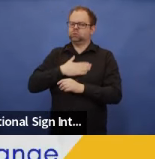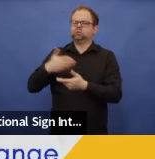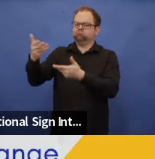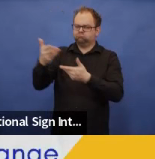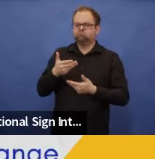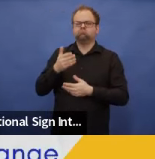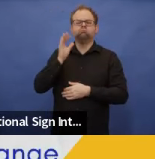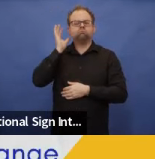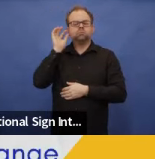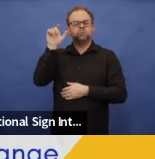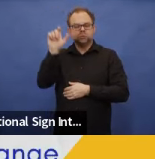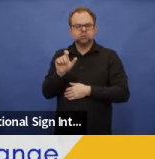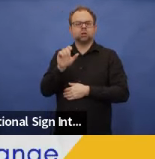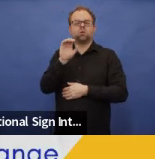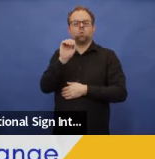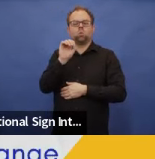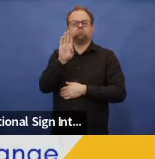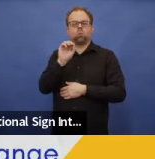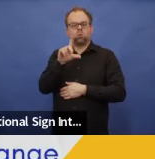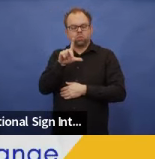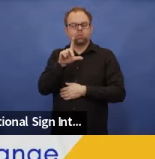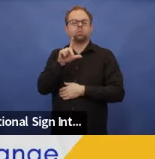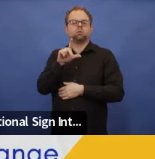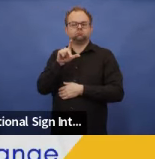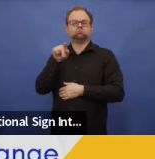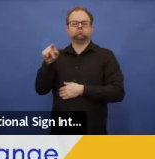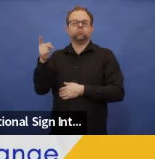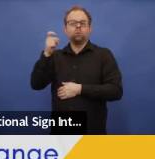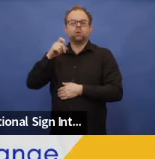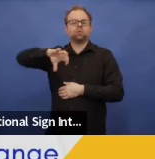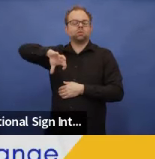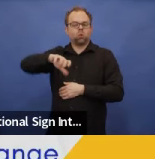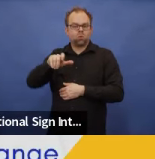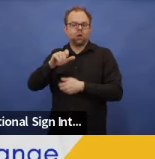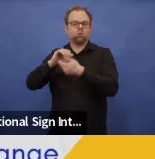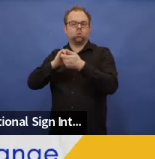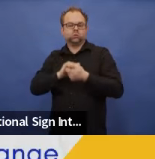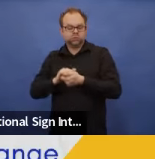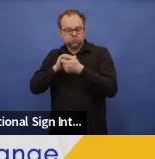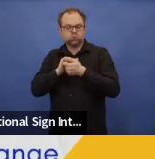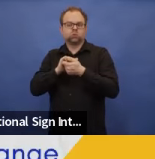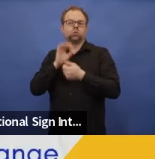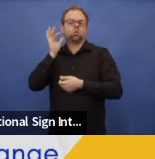Torns, Deputy Secretary General of the International Organization of Employers.